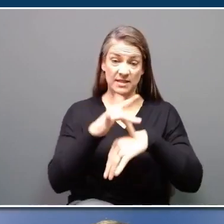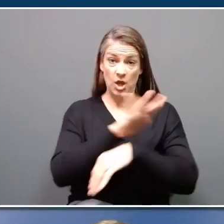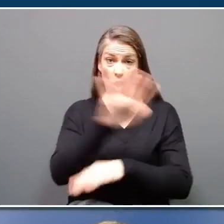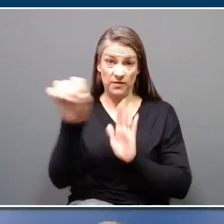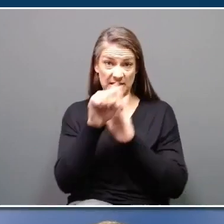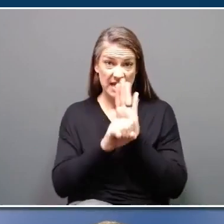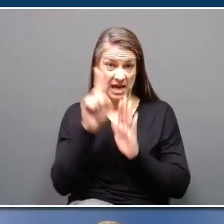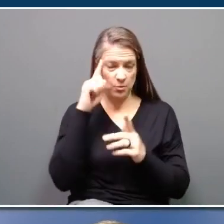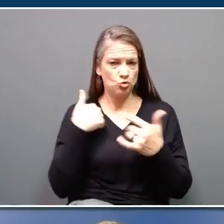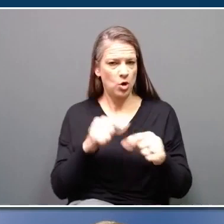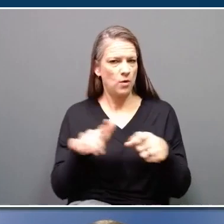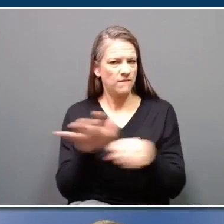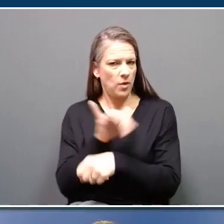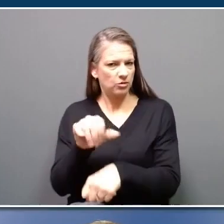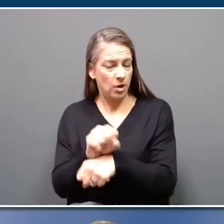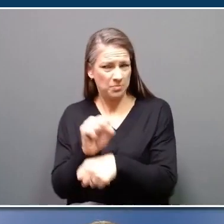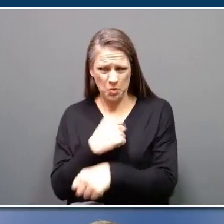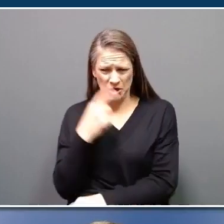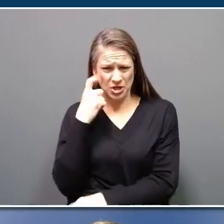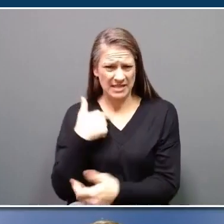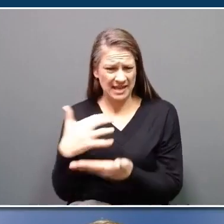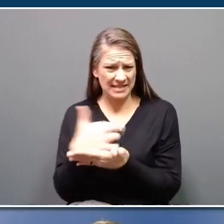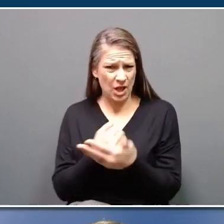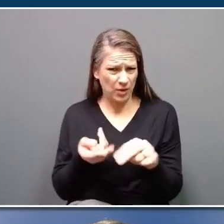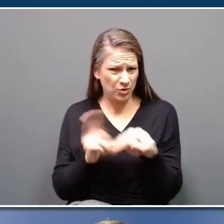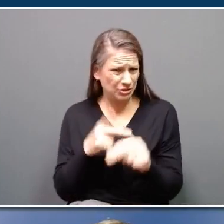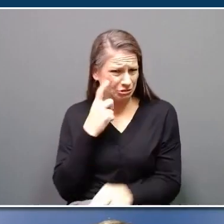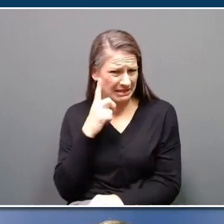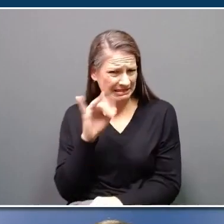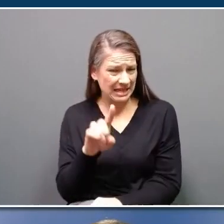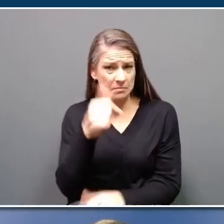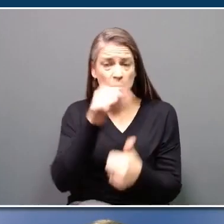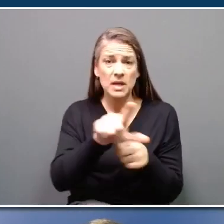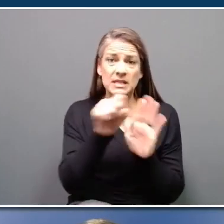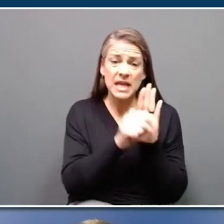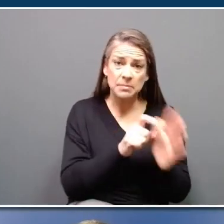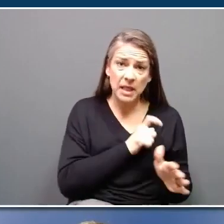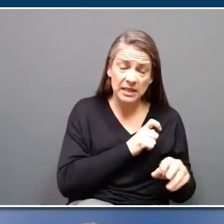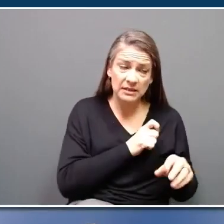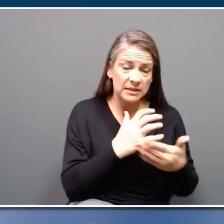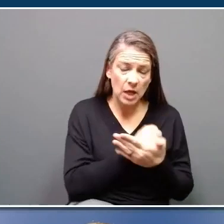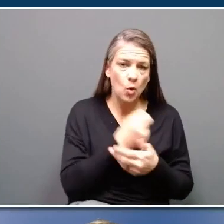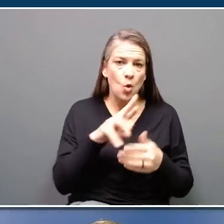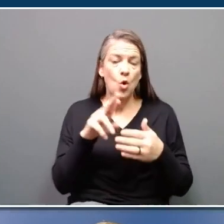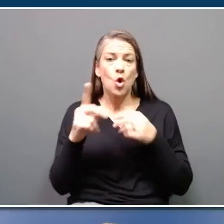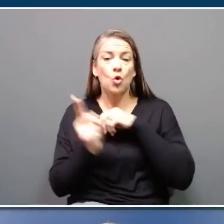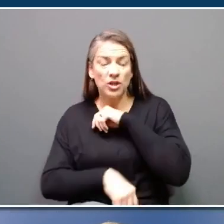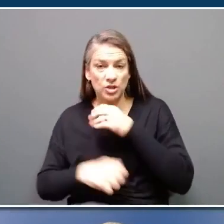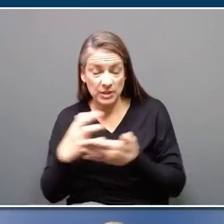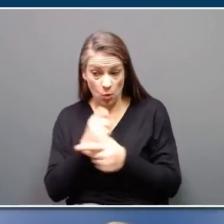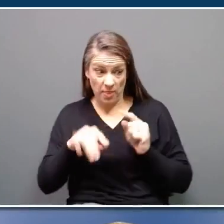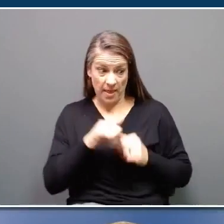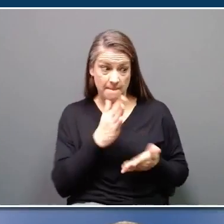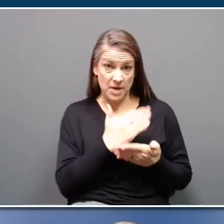it. And remember, we just had salary increases. Think about what the state police salaries went up or the correction salaries went up. What this budget does